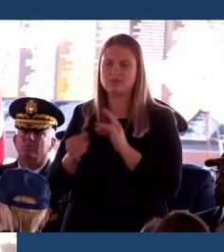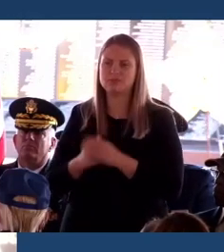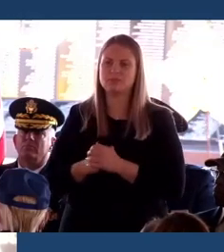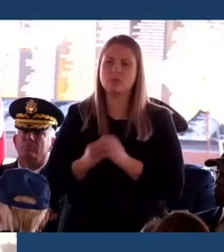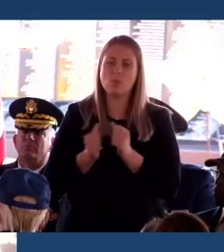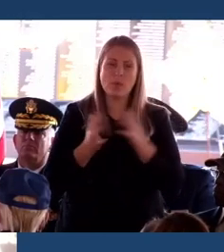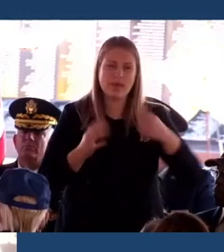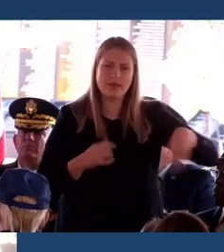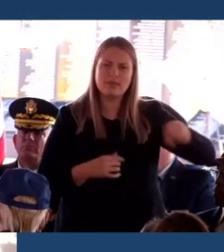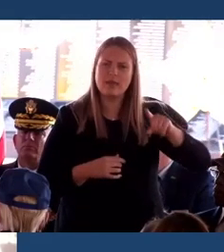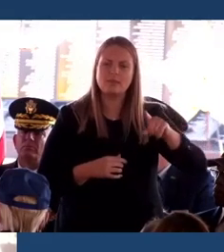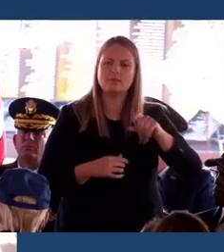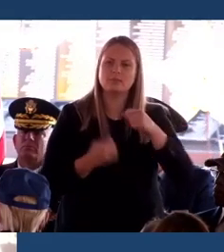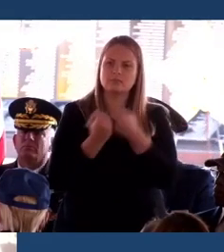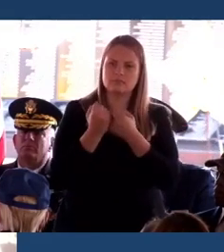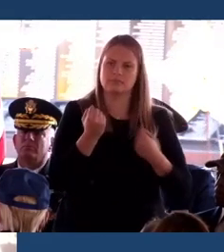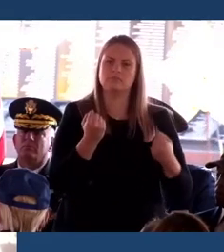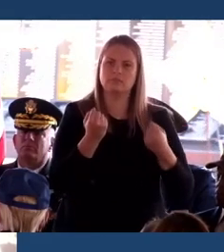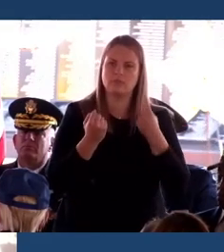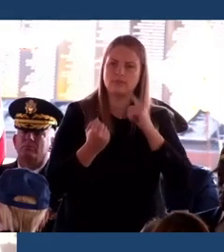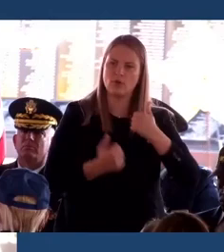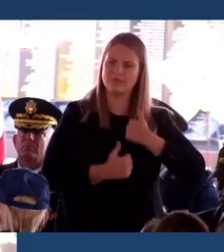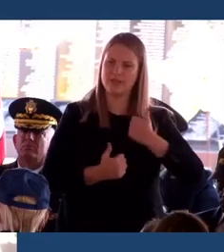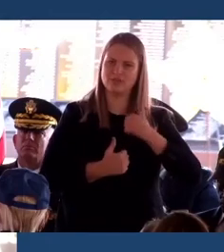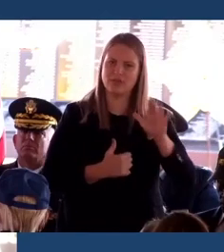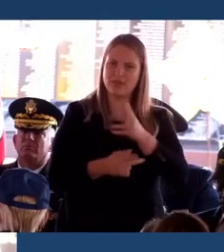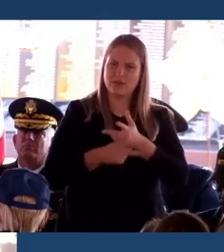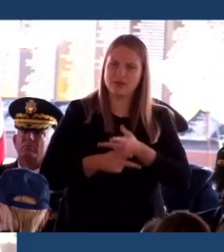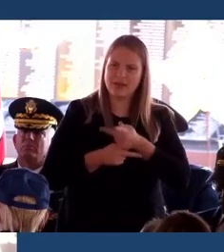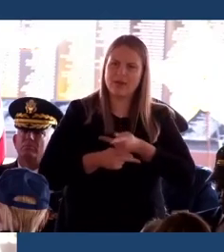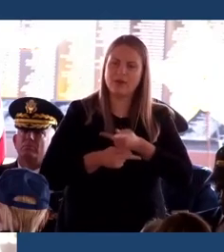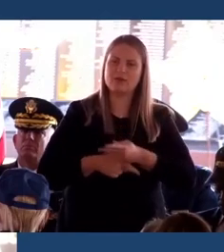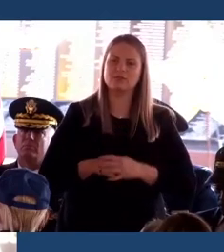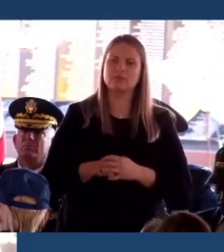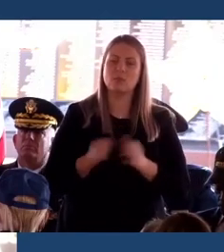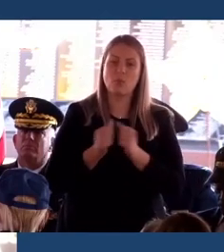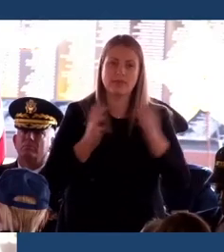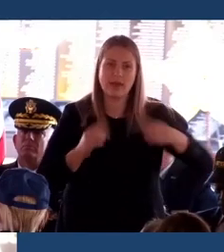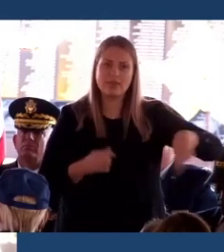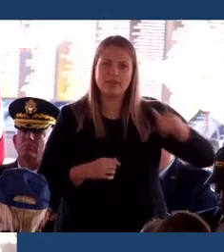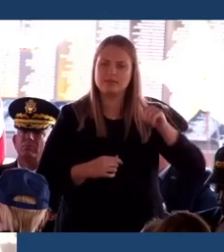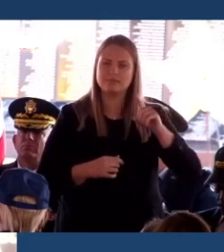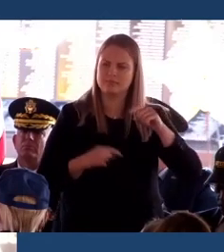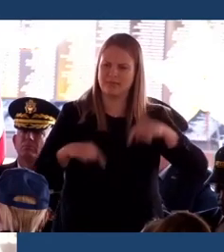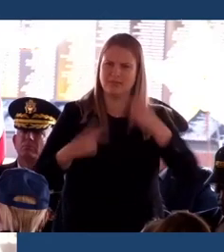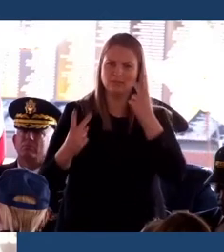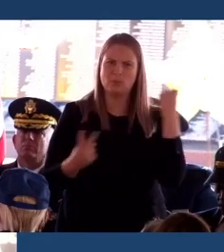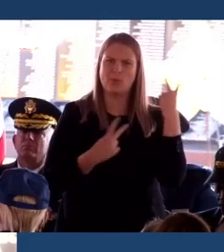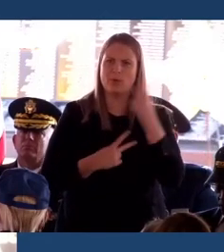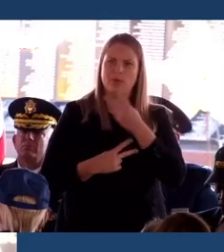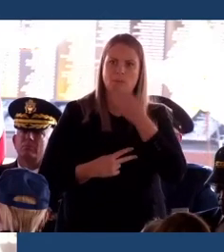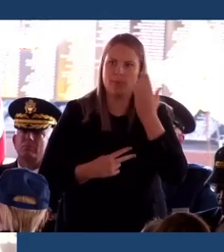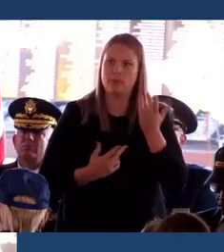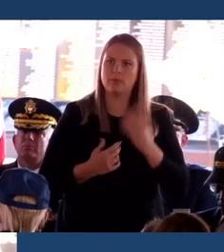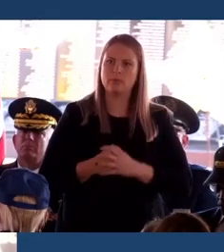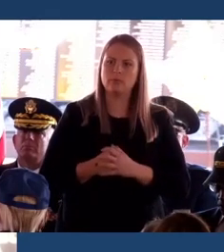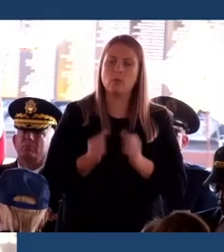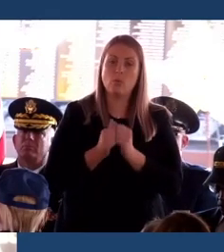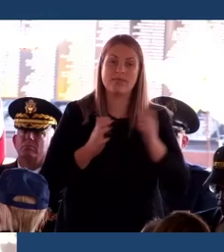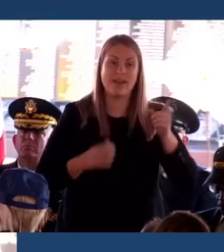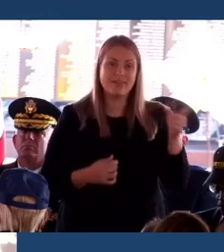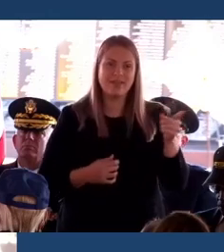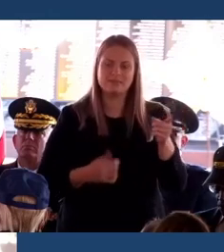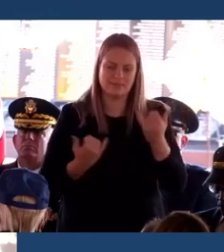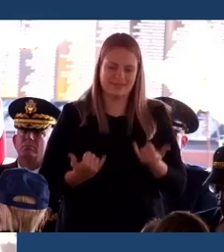wouldn't have the advocacy for veterans and their care, without whom we wouldn't have this memorial, without whom we wouldn't have this